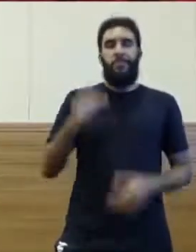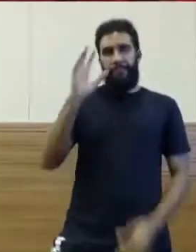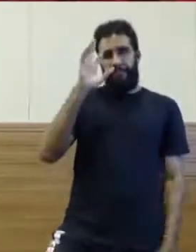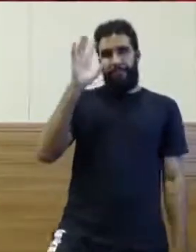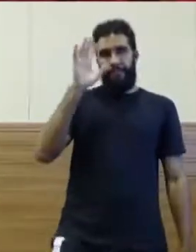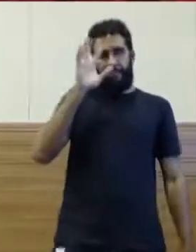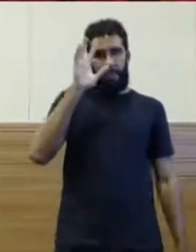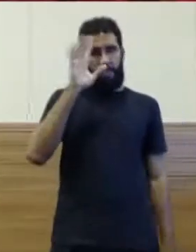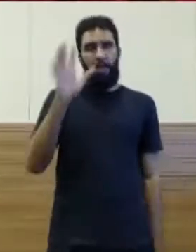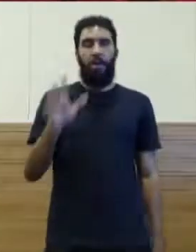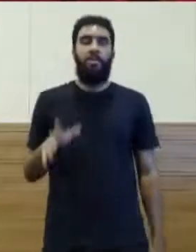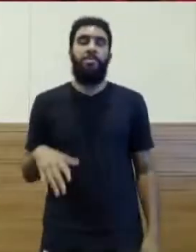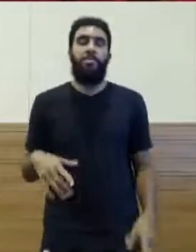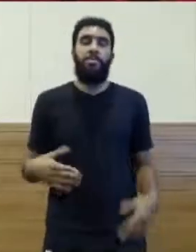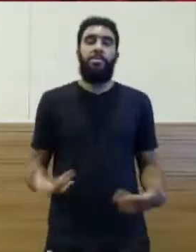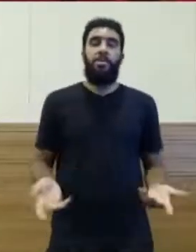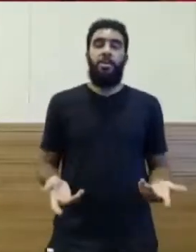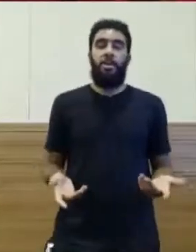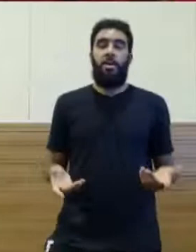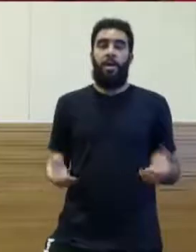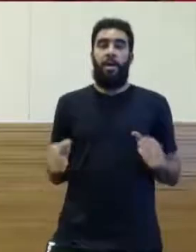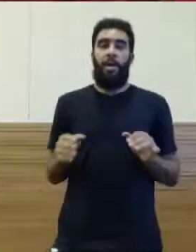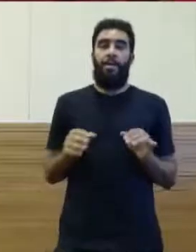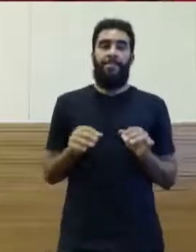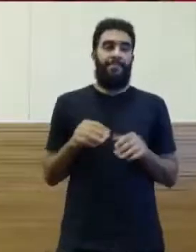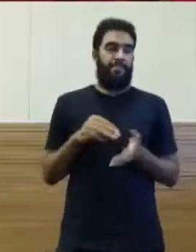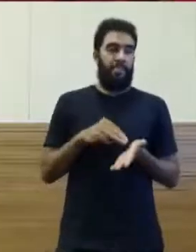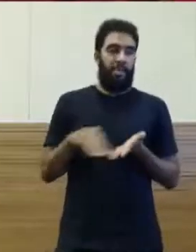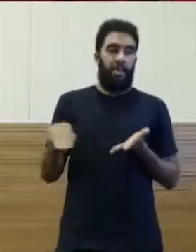non-communicable diseases in terms of